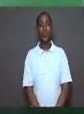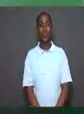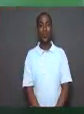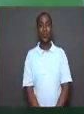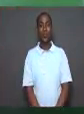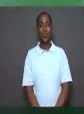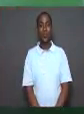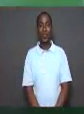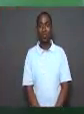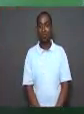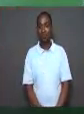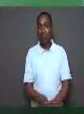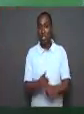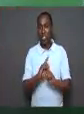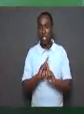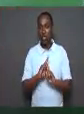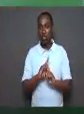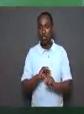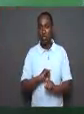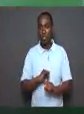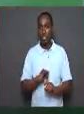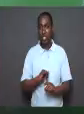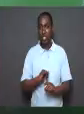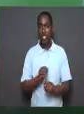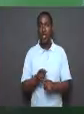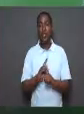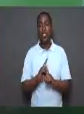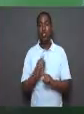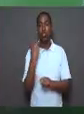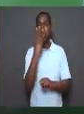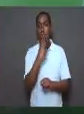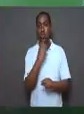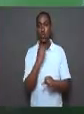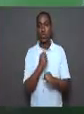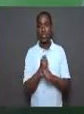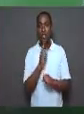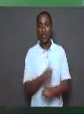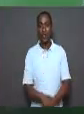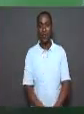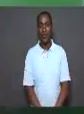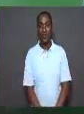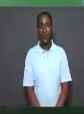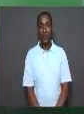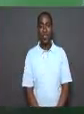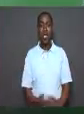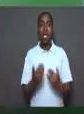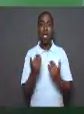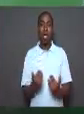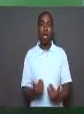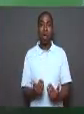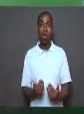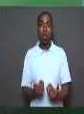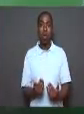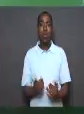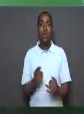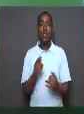If you were able to answer them all correctly, well done. We have reached the end